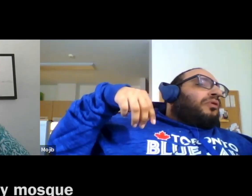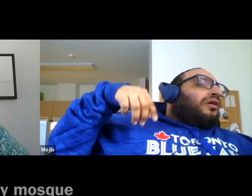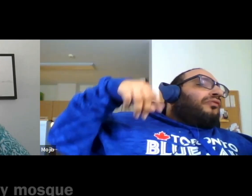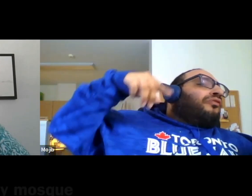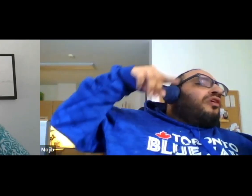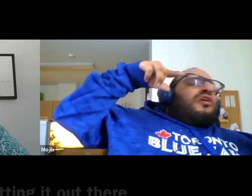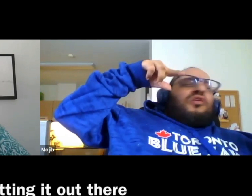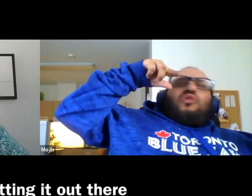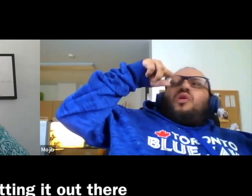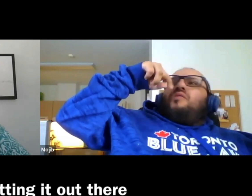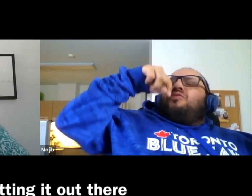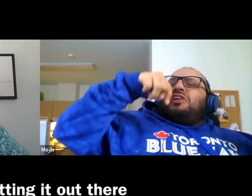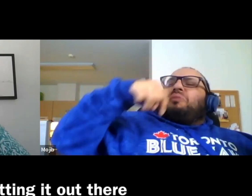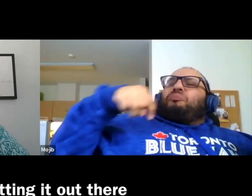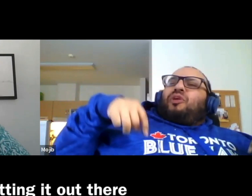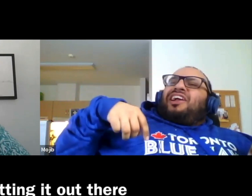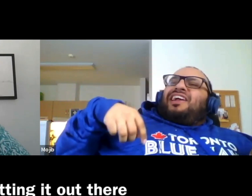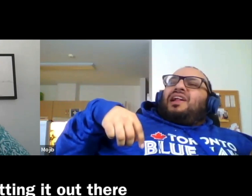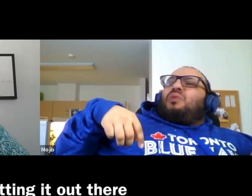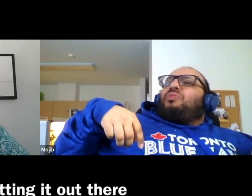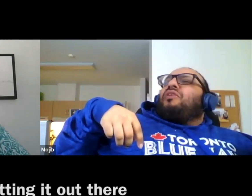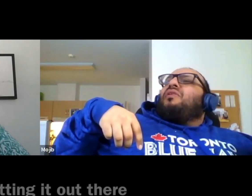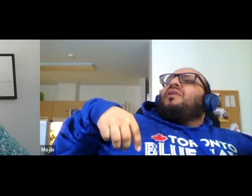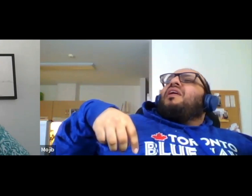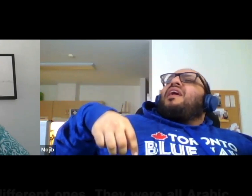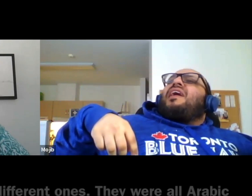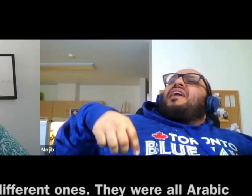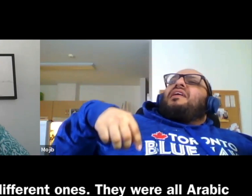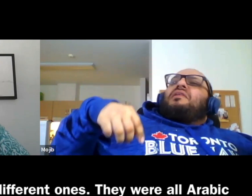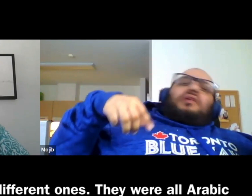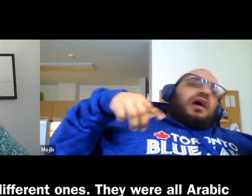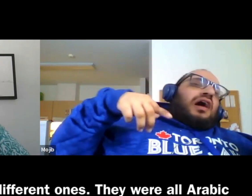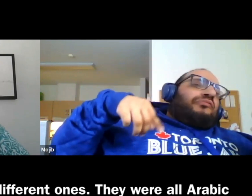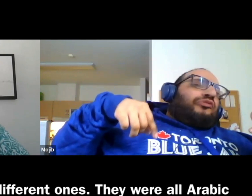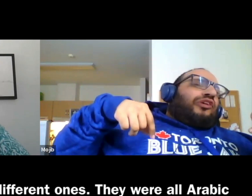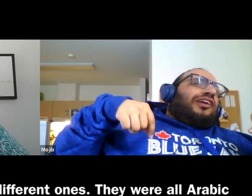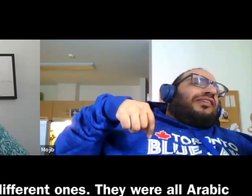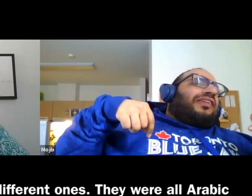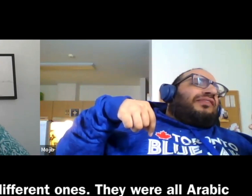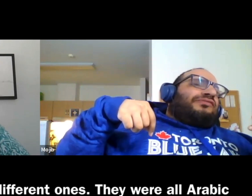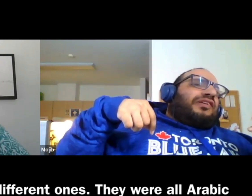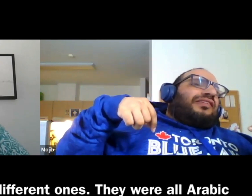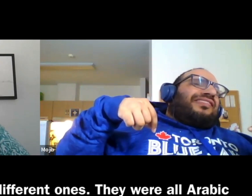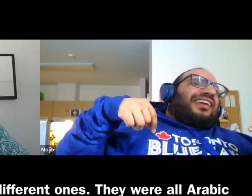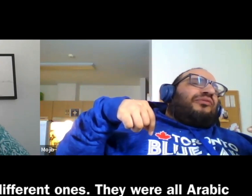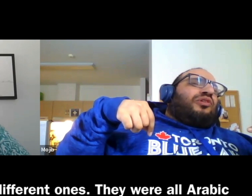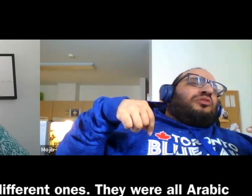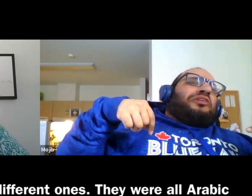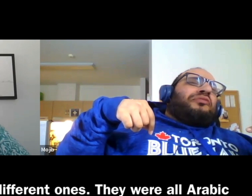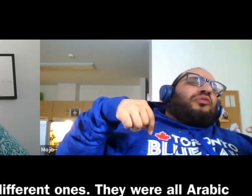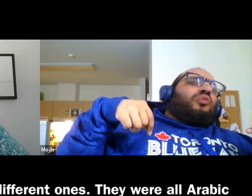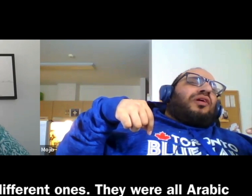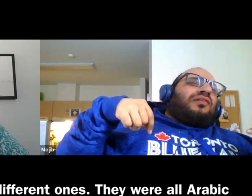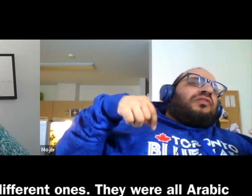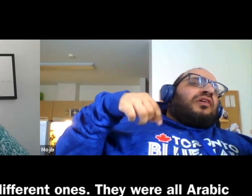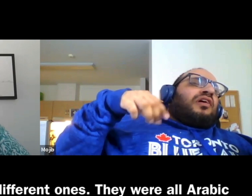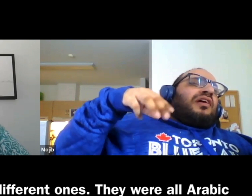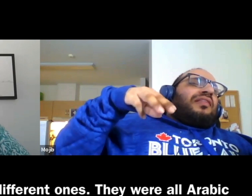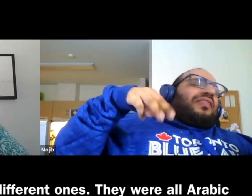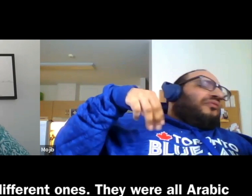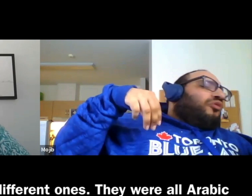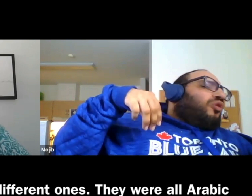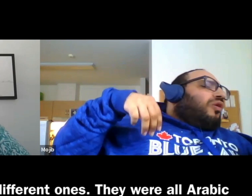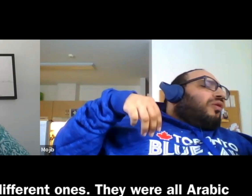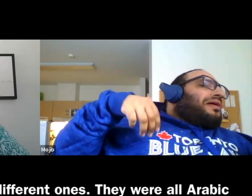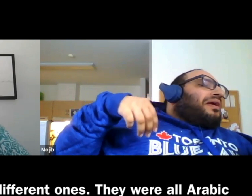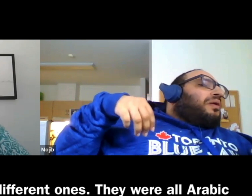any mosque. So I was just putting it out there, and I've tried several different ones.